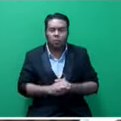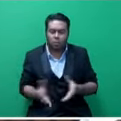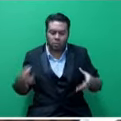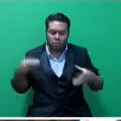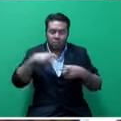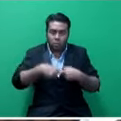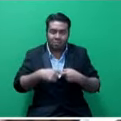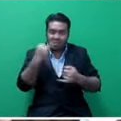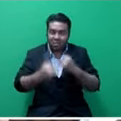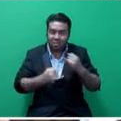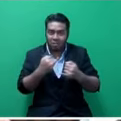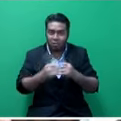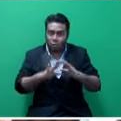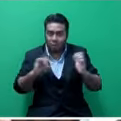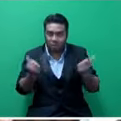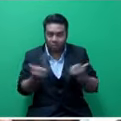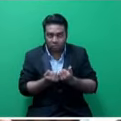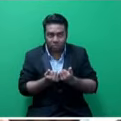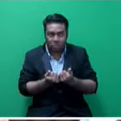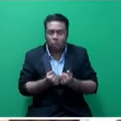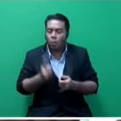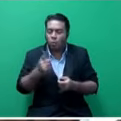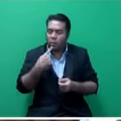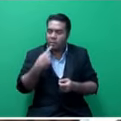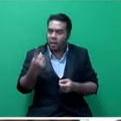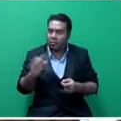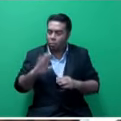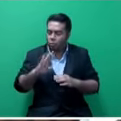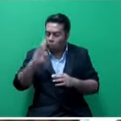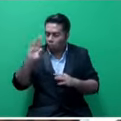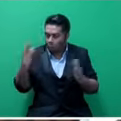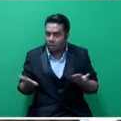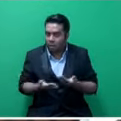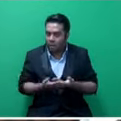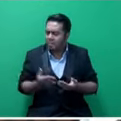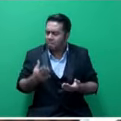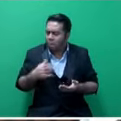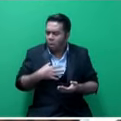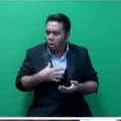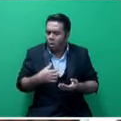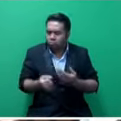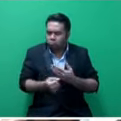sir, we will also be signaling to the rest of the world that it's a lot safer to do business